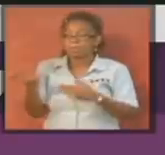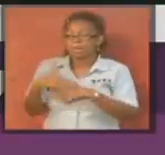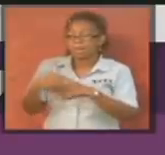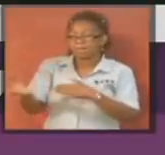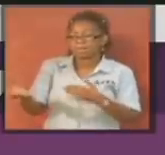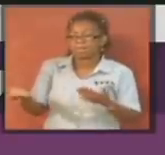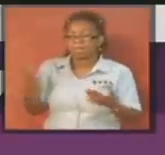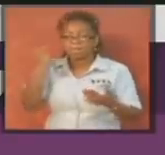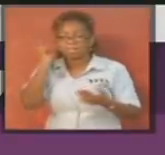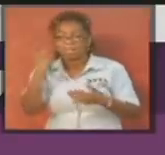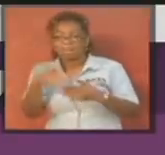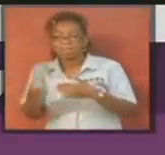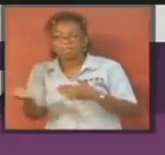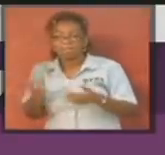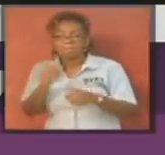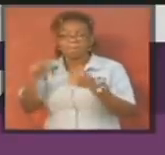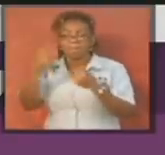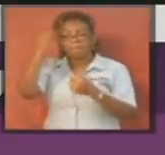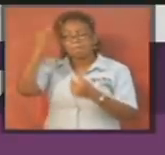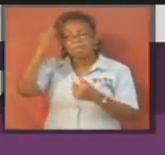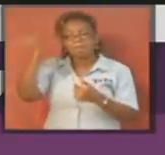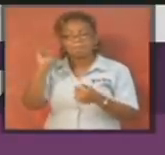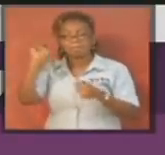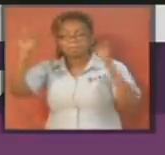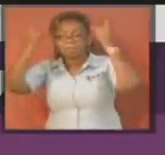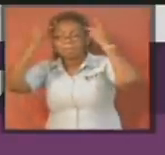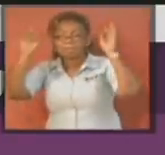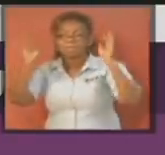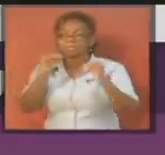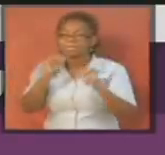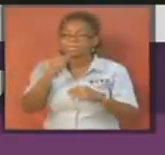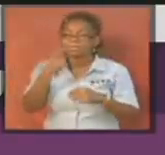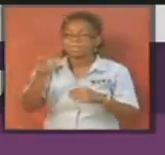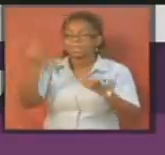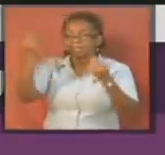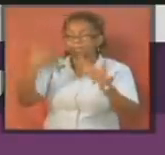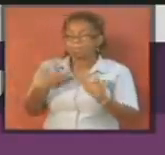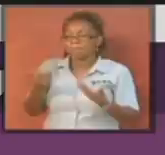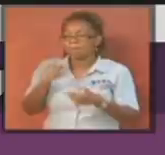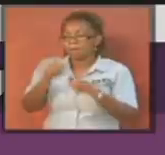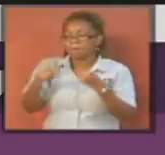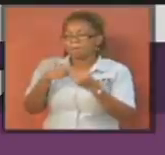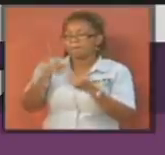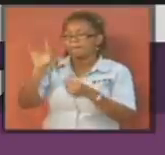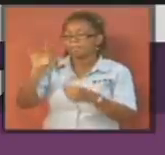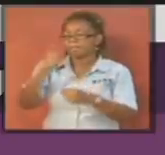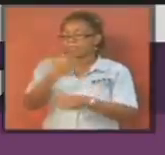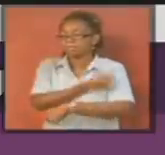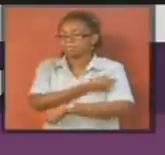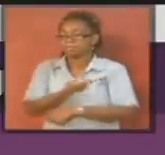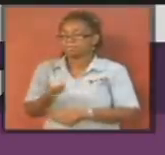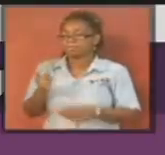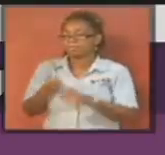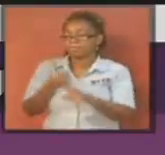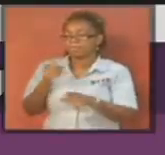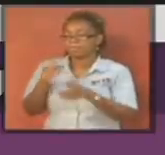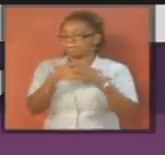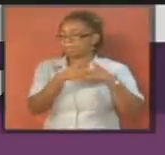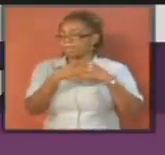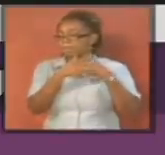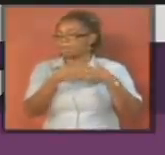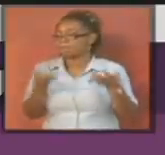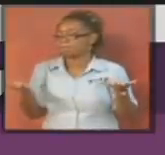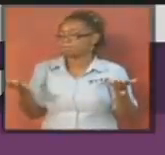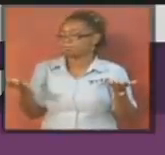about transparency in the vaccine issue right now. The national security minister has said that those vials are for use by